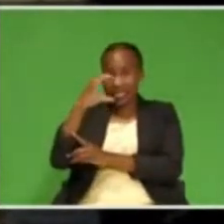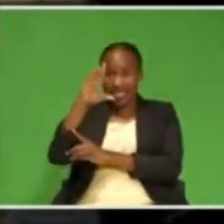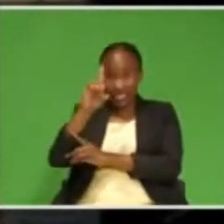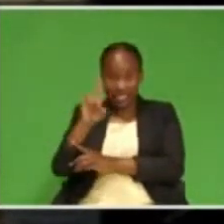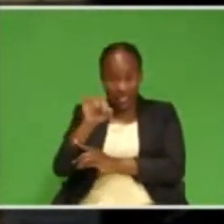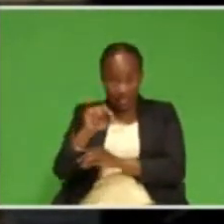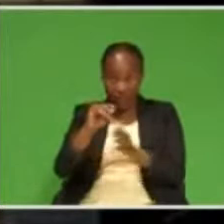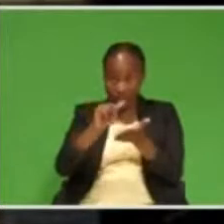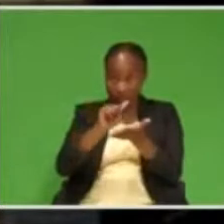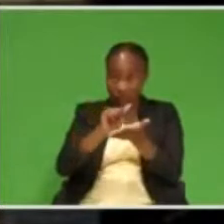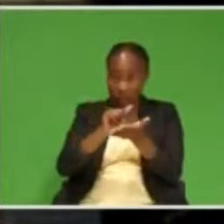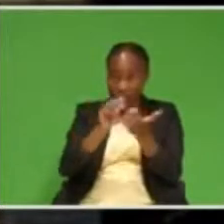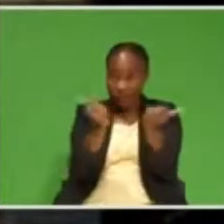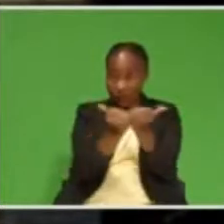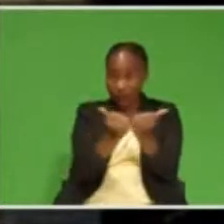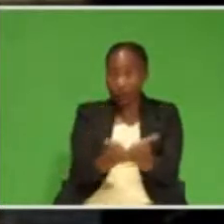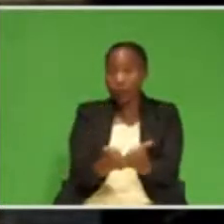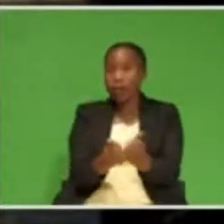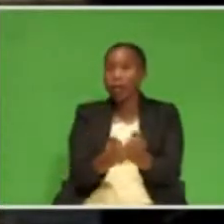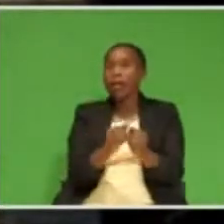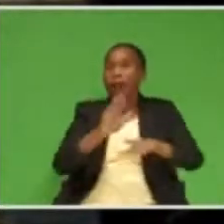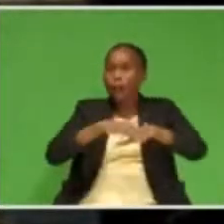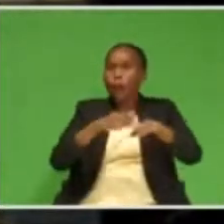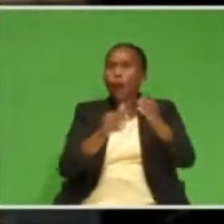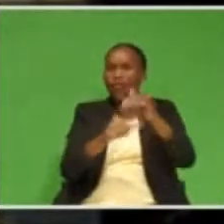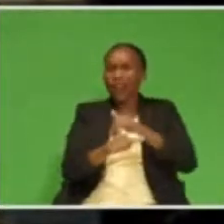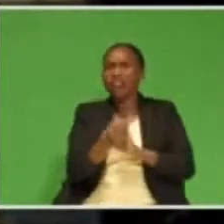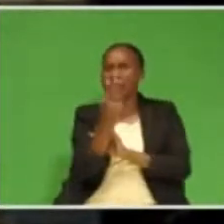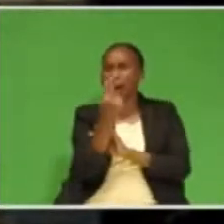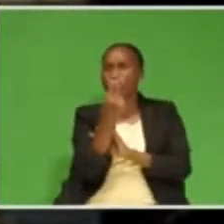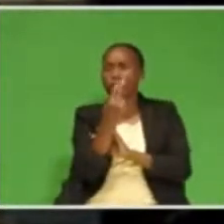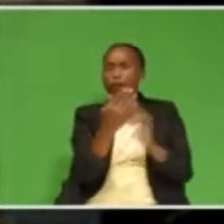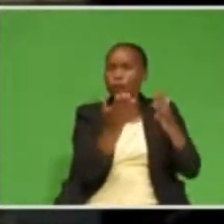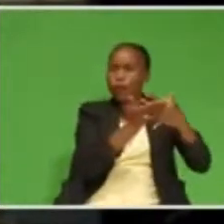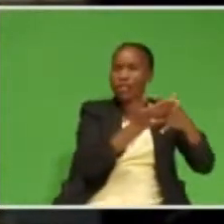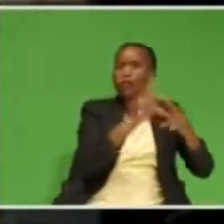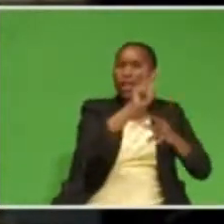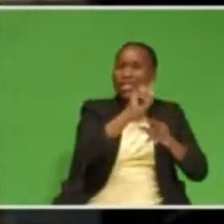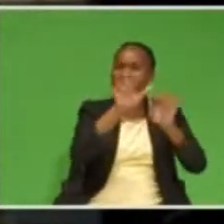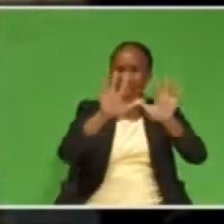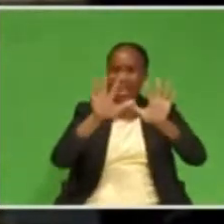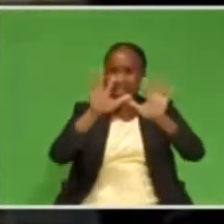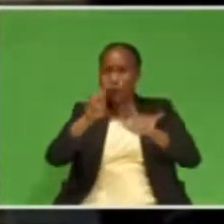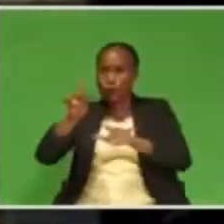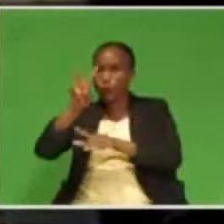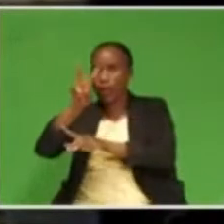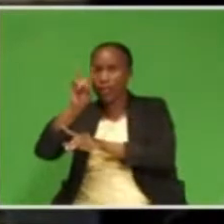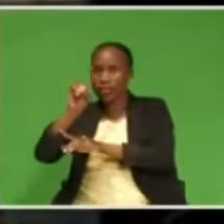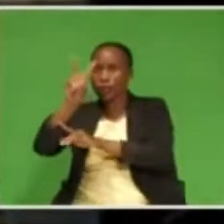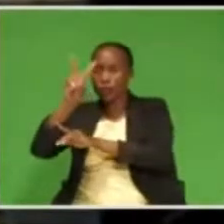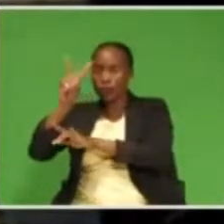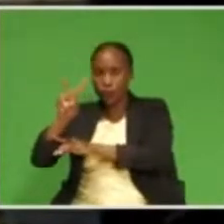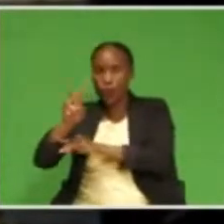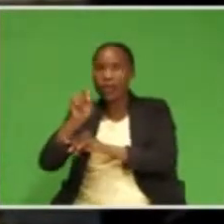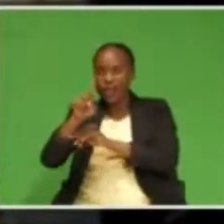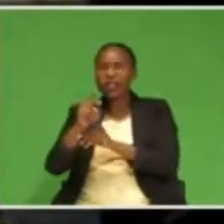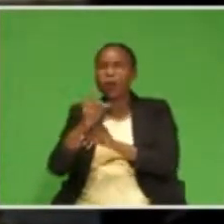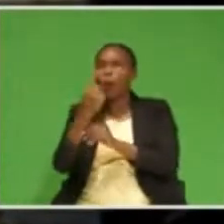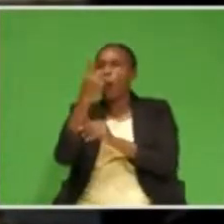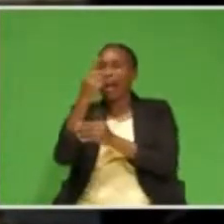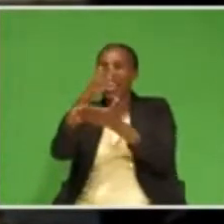more than doubled between 2019 and 2022, reaching 1.5 million